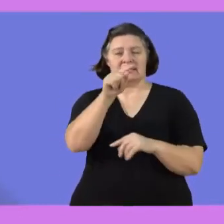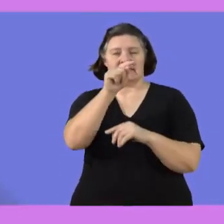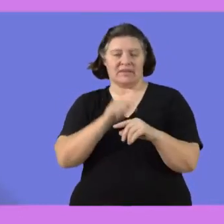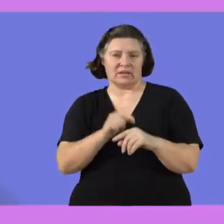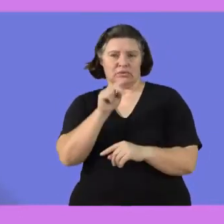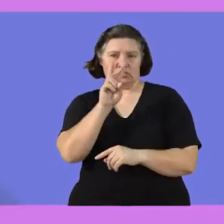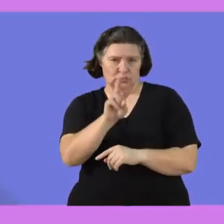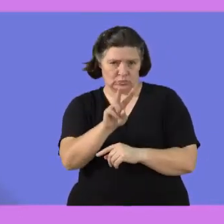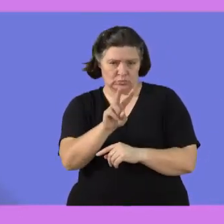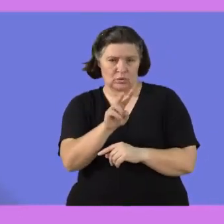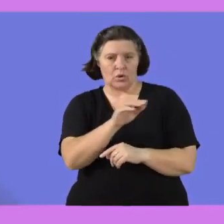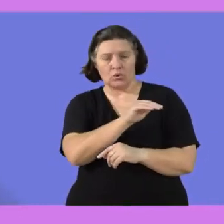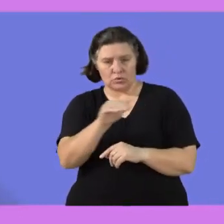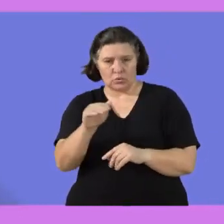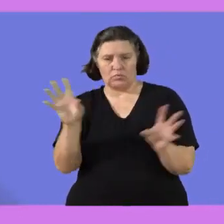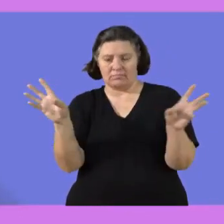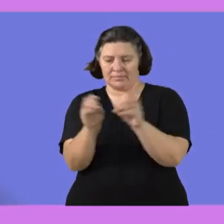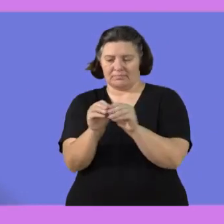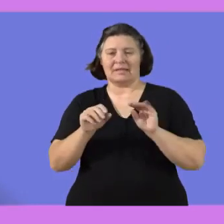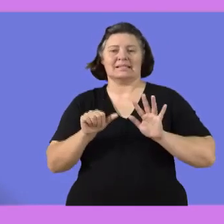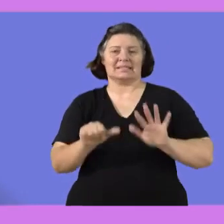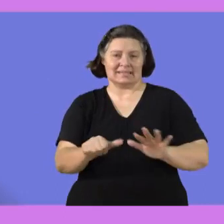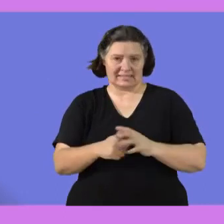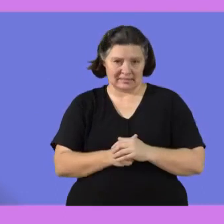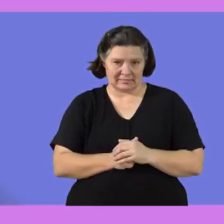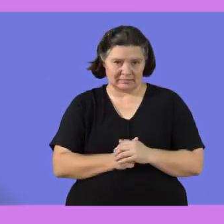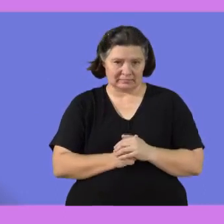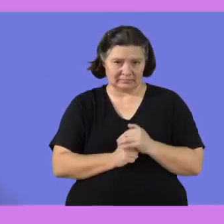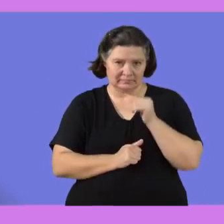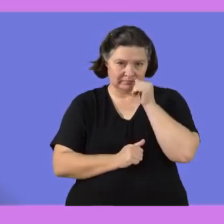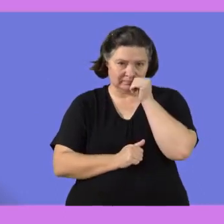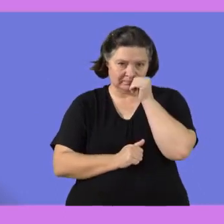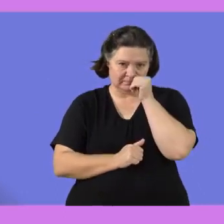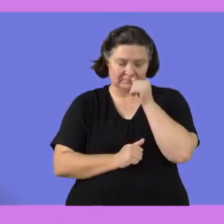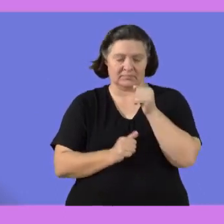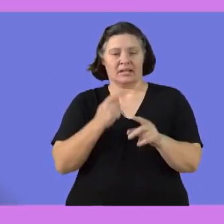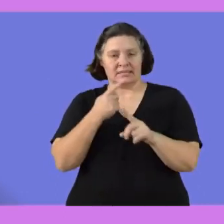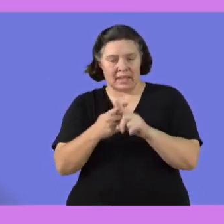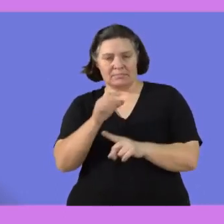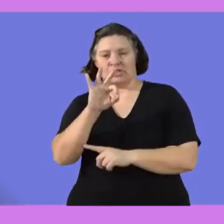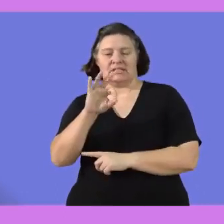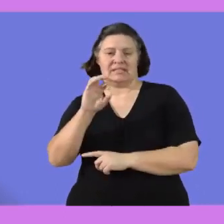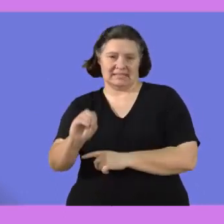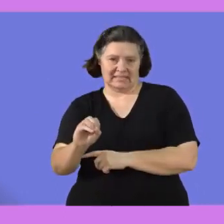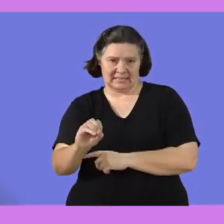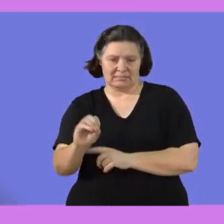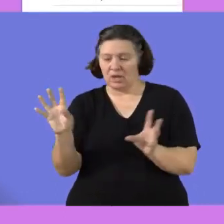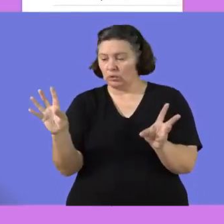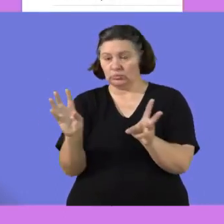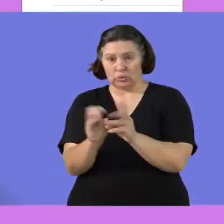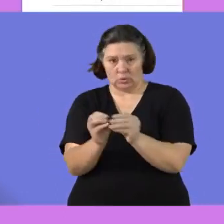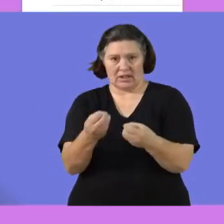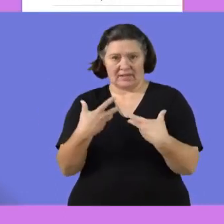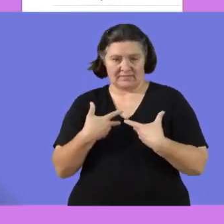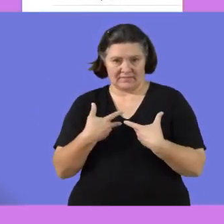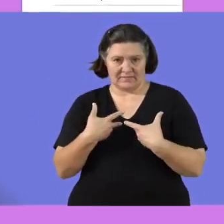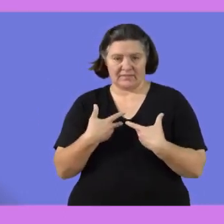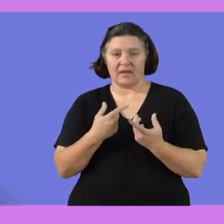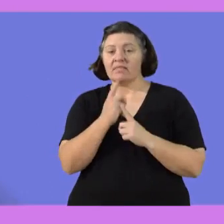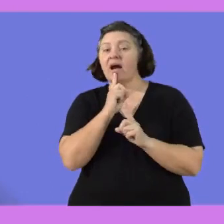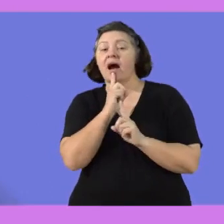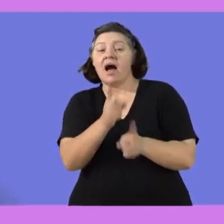you divide 2 by the sum that has been calculated. You multiply by the 30, which is the total